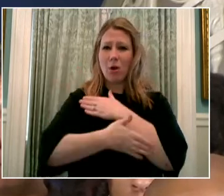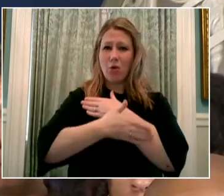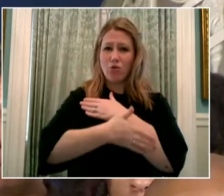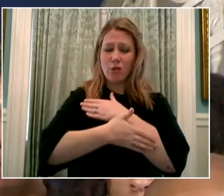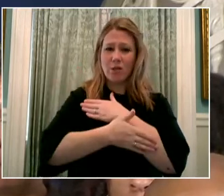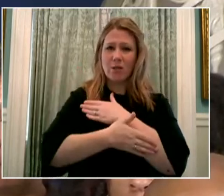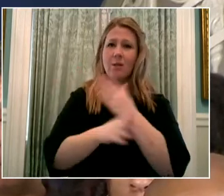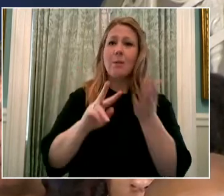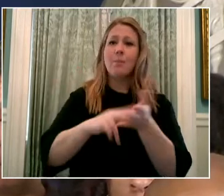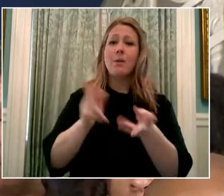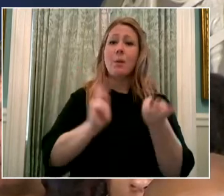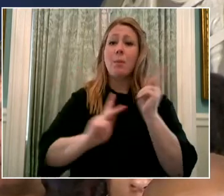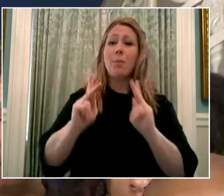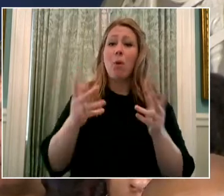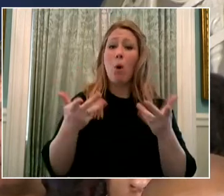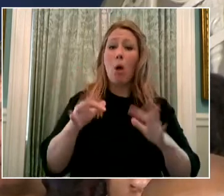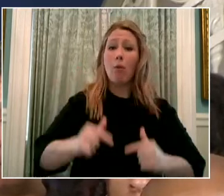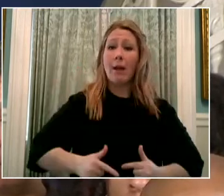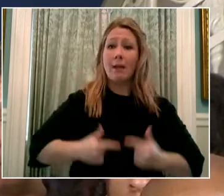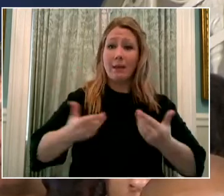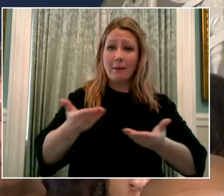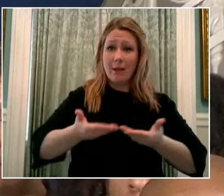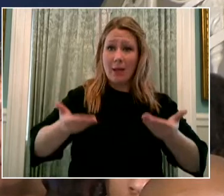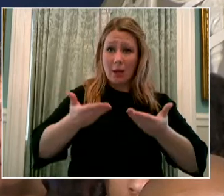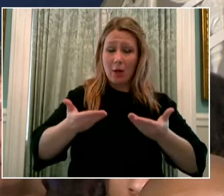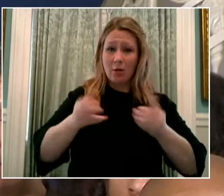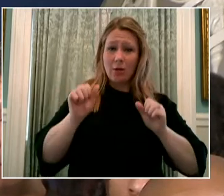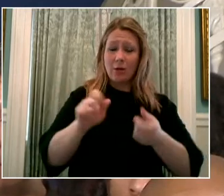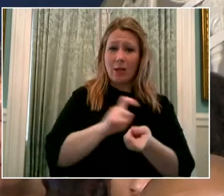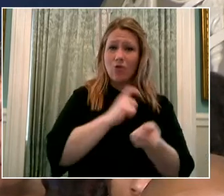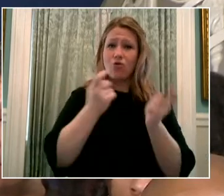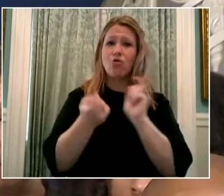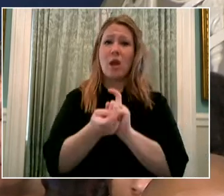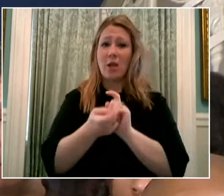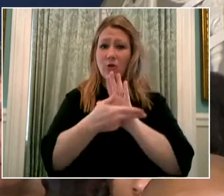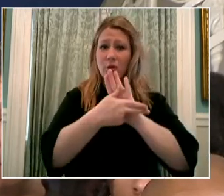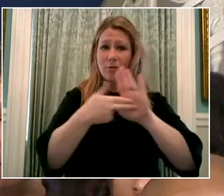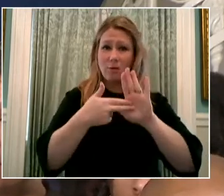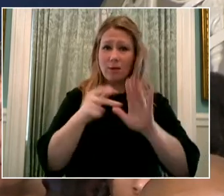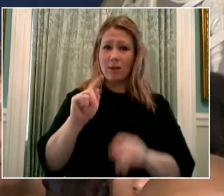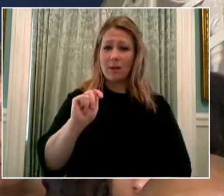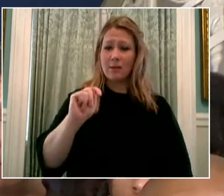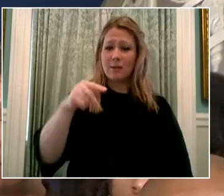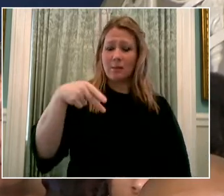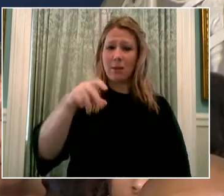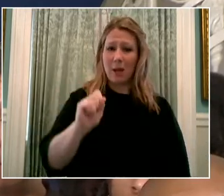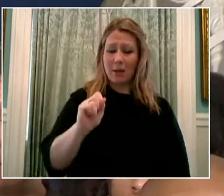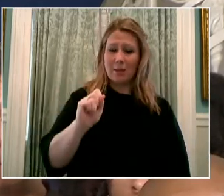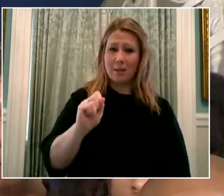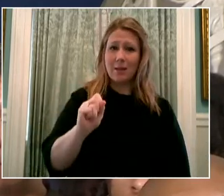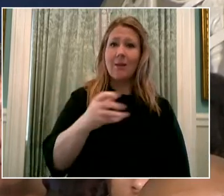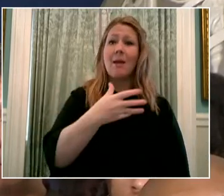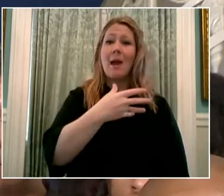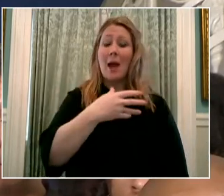our cities, and to expedite work permits upon submission of these